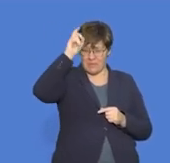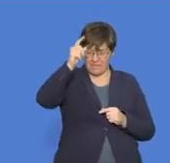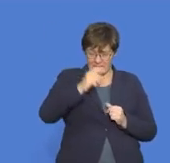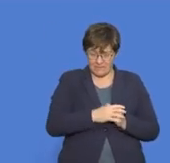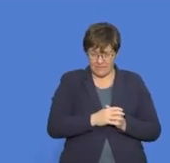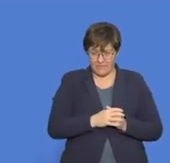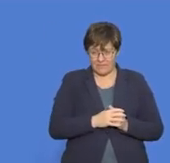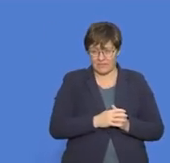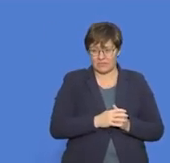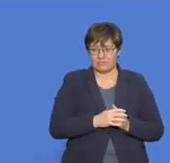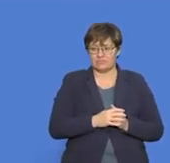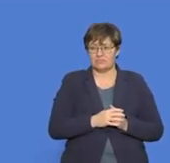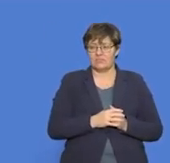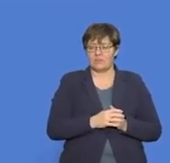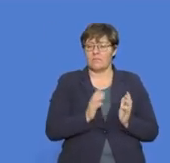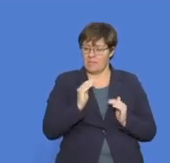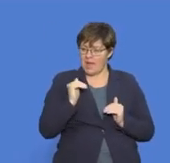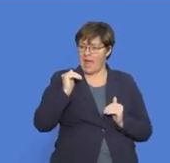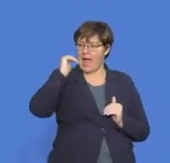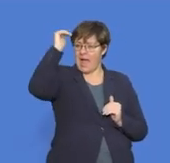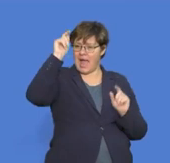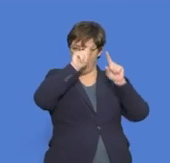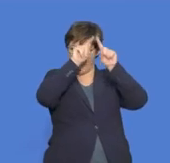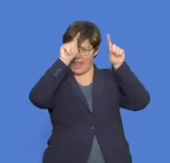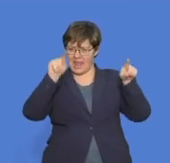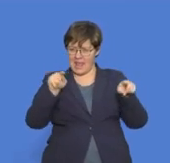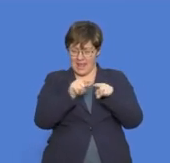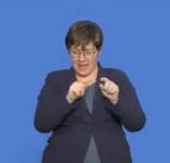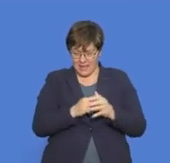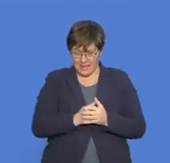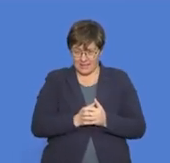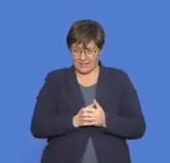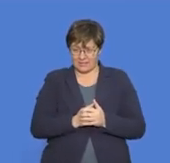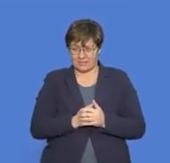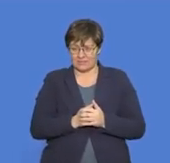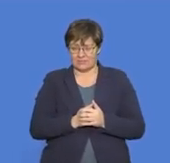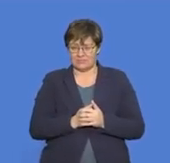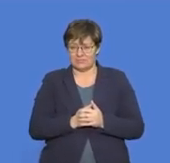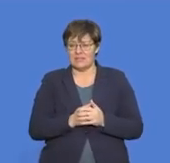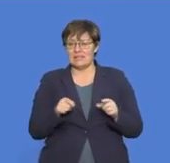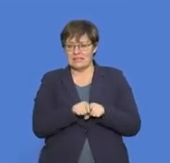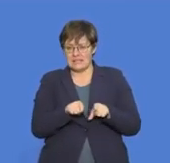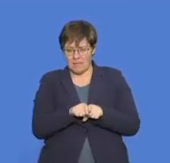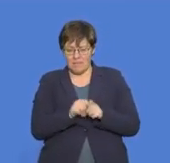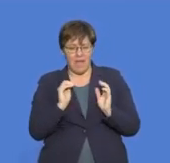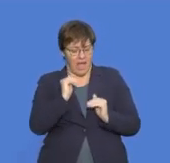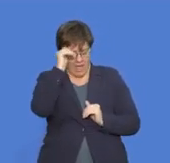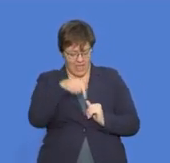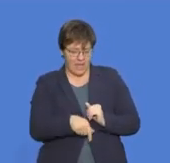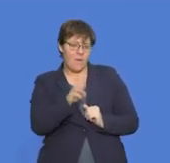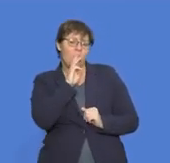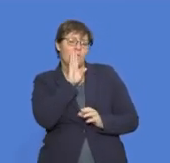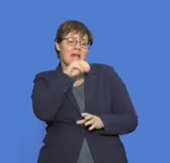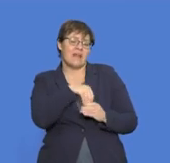have a look, there's a fairly high concentration of water molecules in the air. There's also a fairly high concentration of